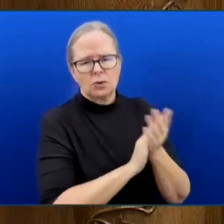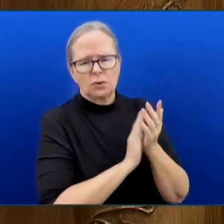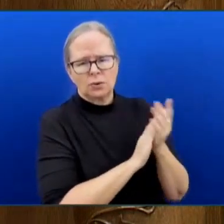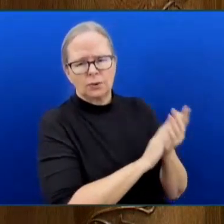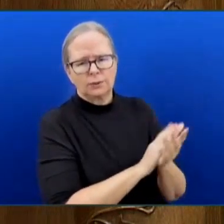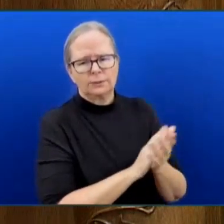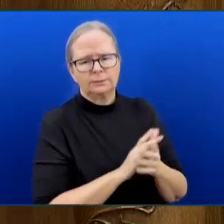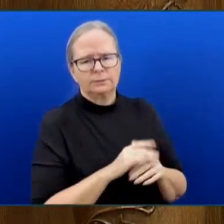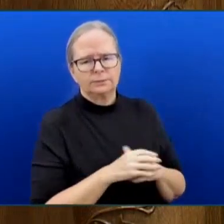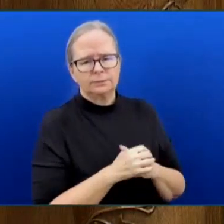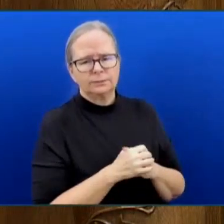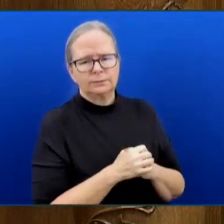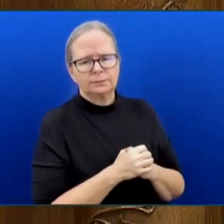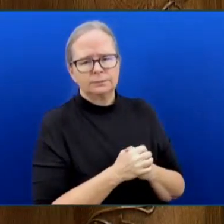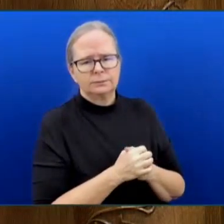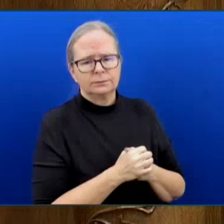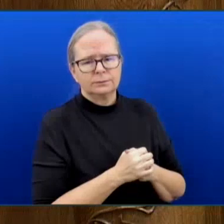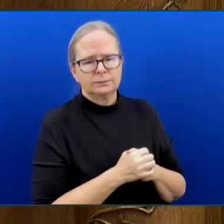Member, you want to answer?